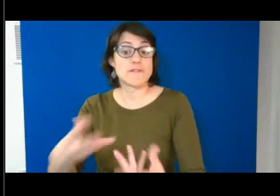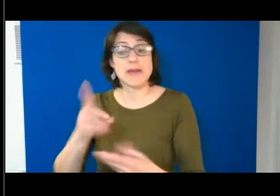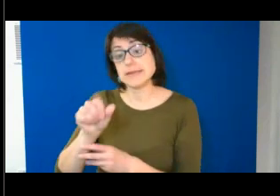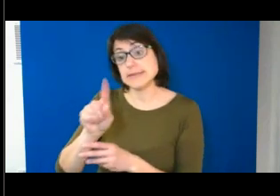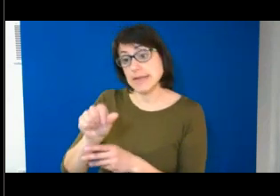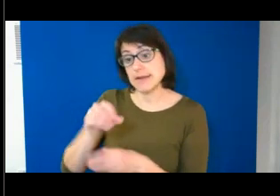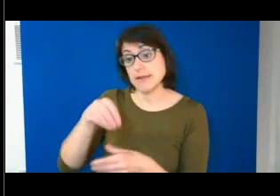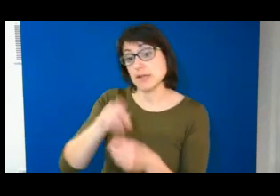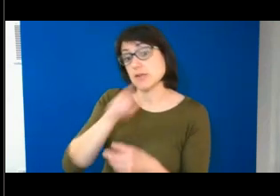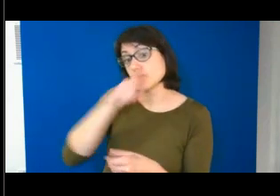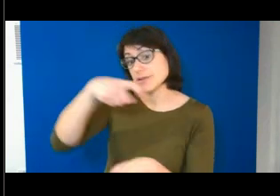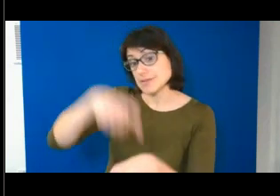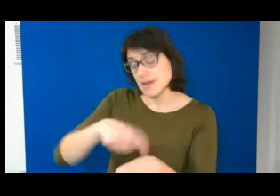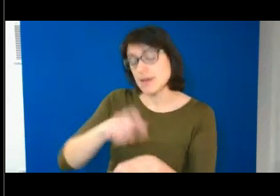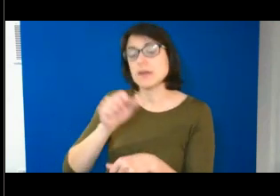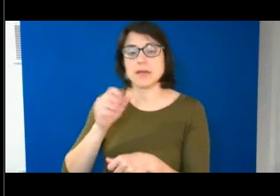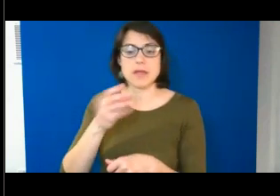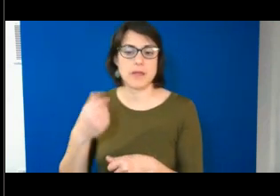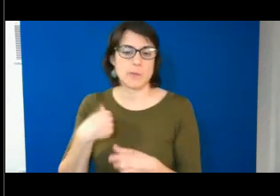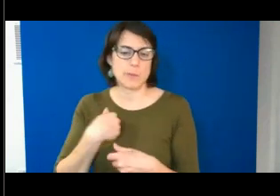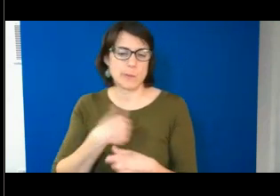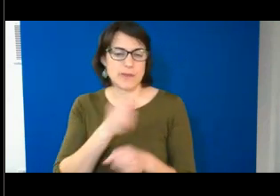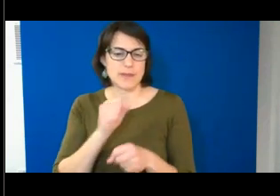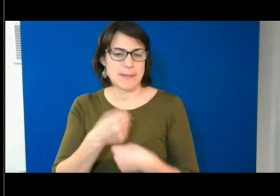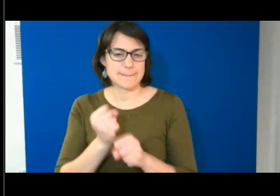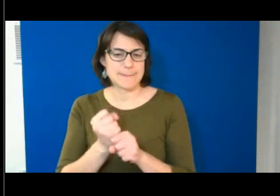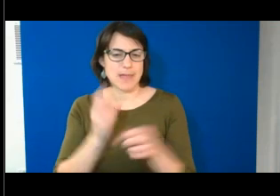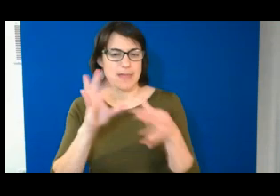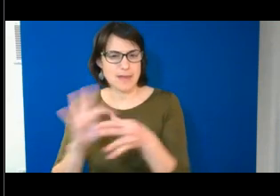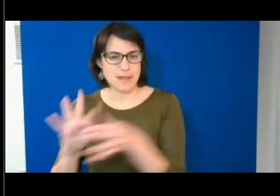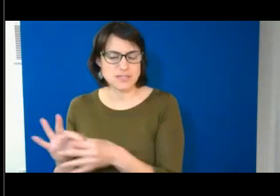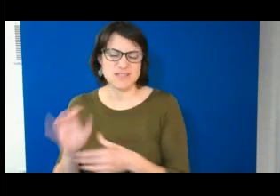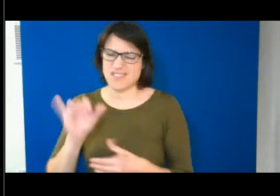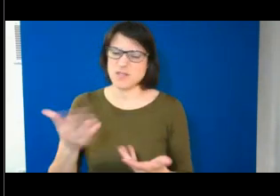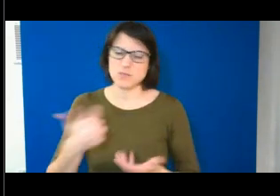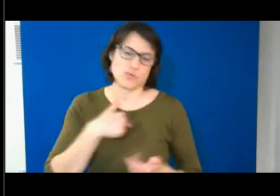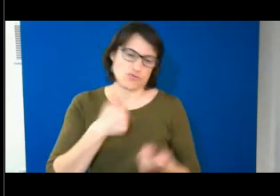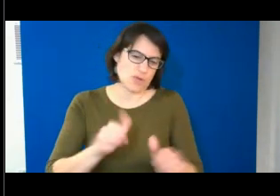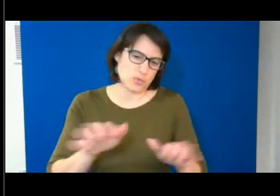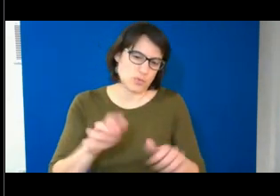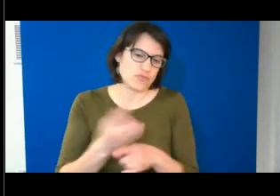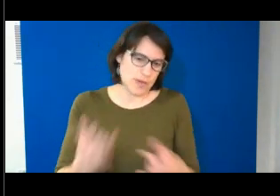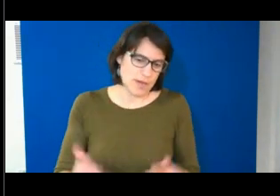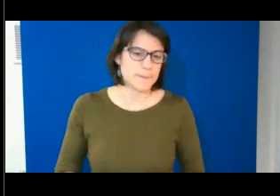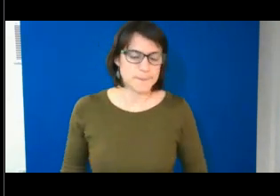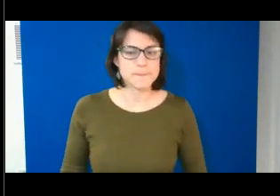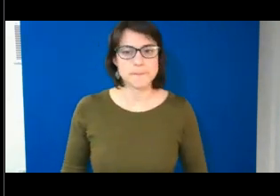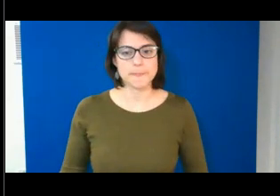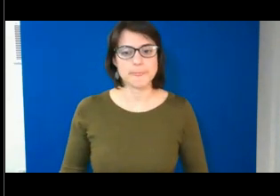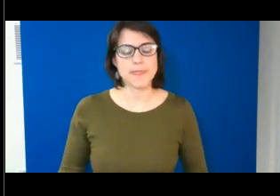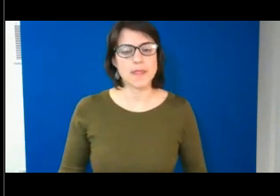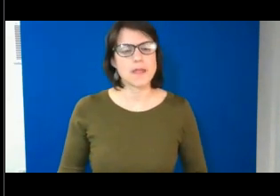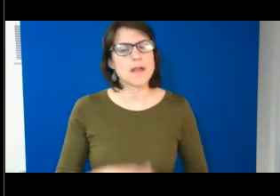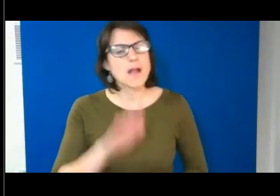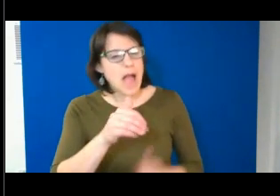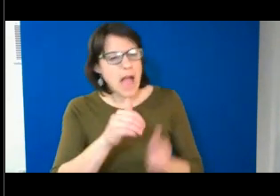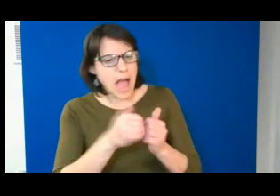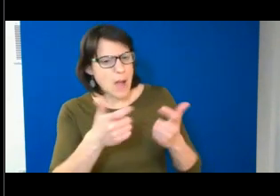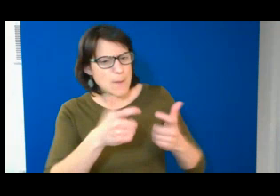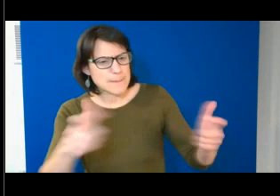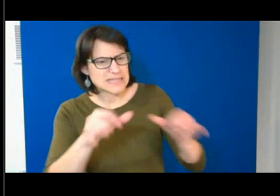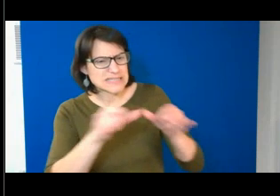in satellite connections, and so that's what we are trying to right now do. Next one. Beizhan, how big will this be?